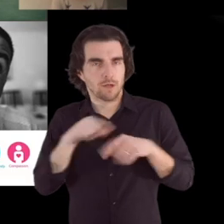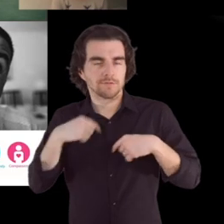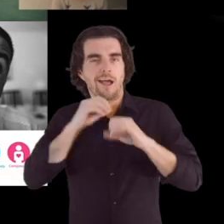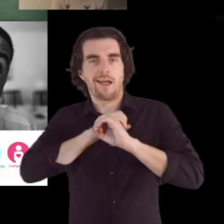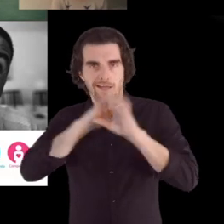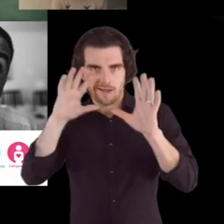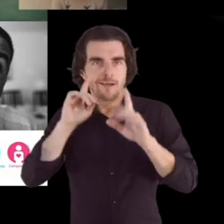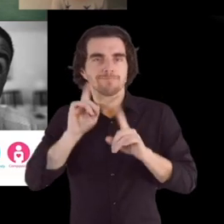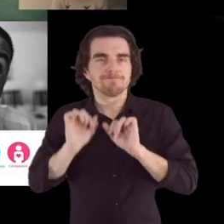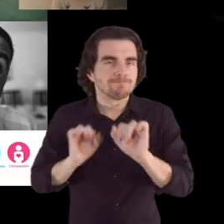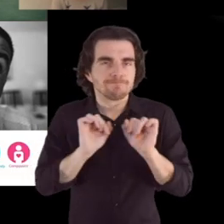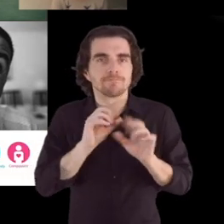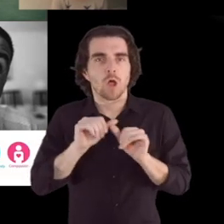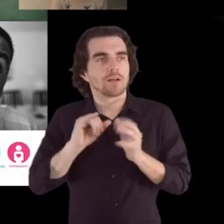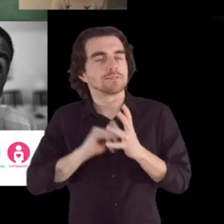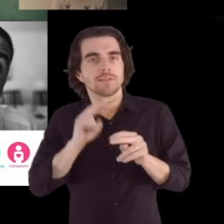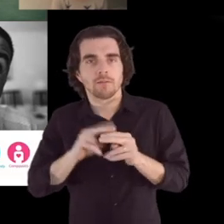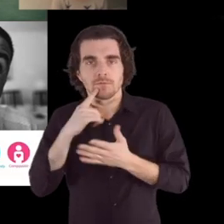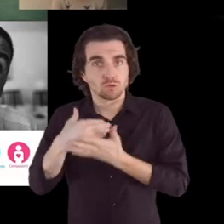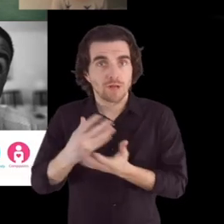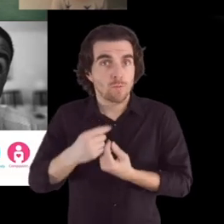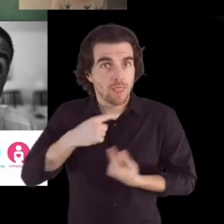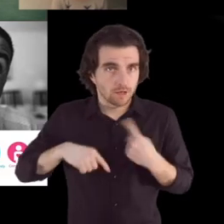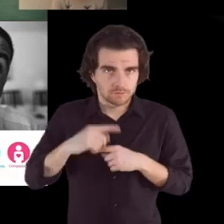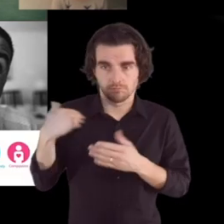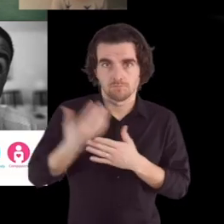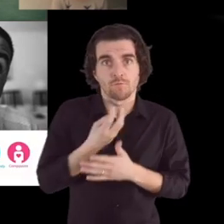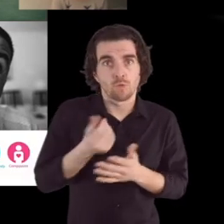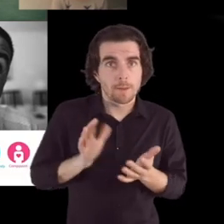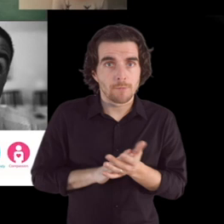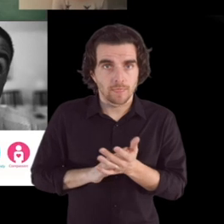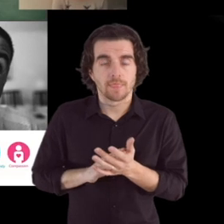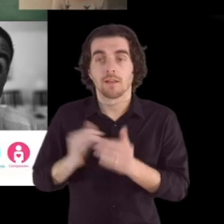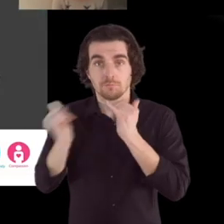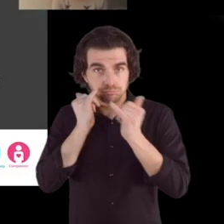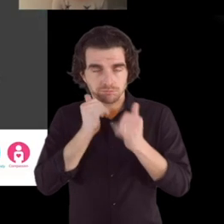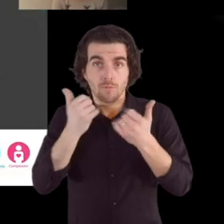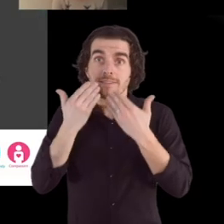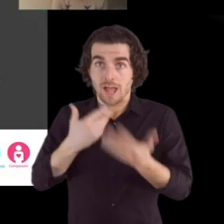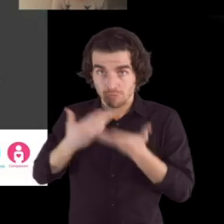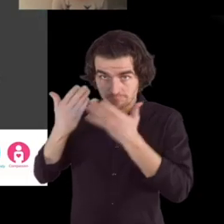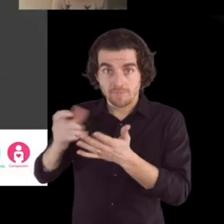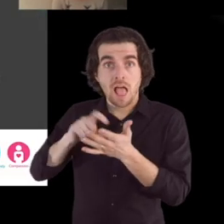us a bit of a flavour of some of the things that staff shared with us over the past few months. Thanks, Ciara.